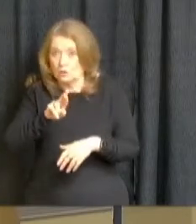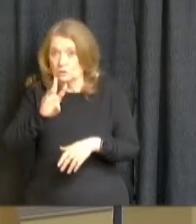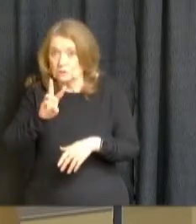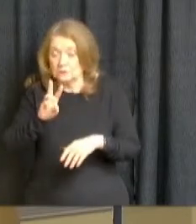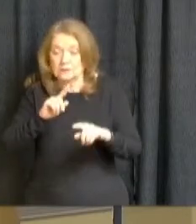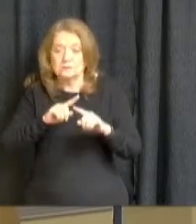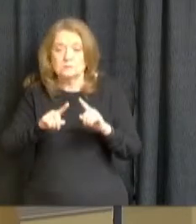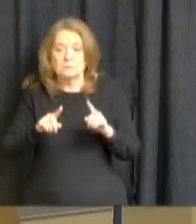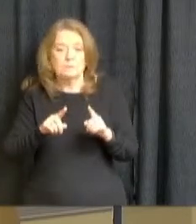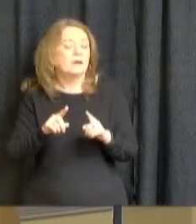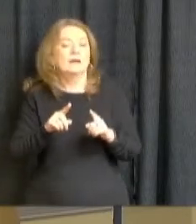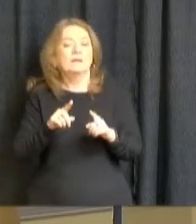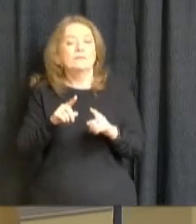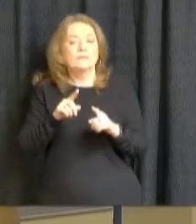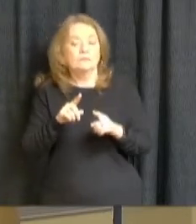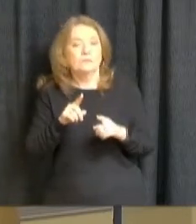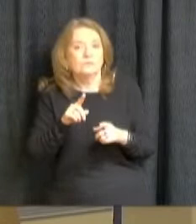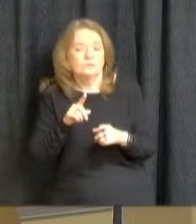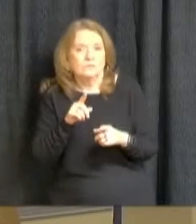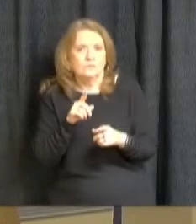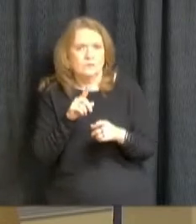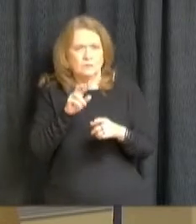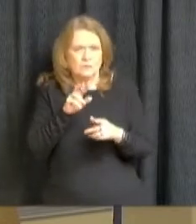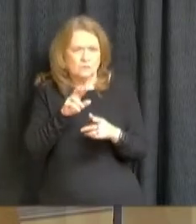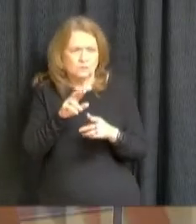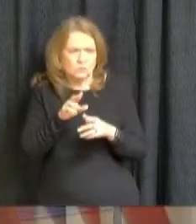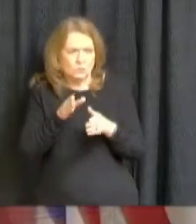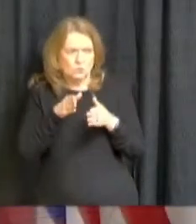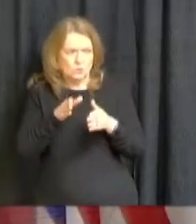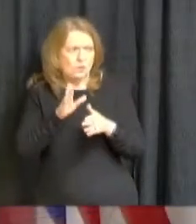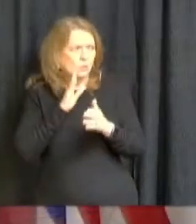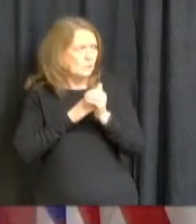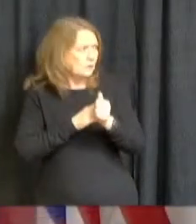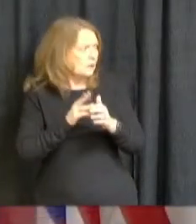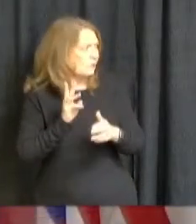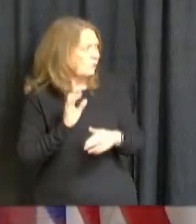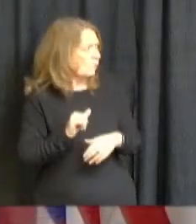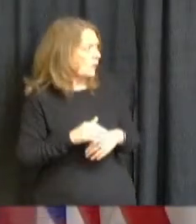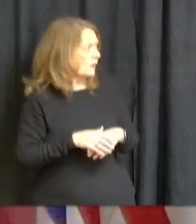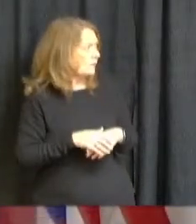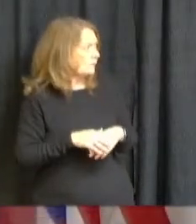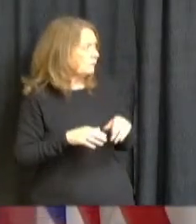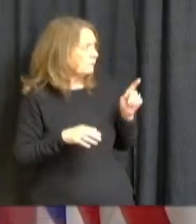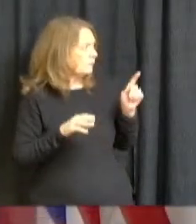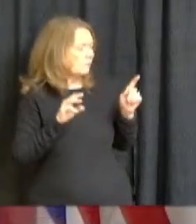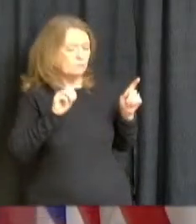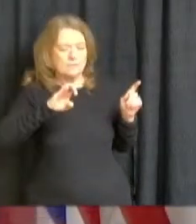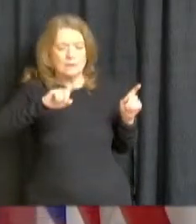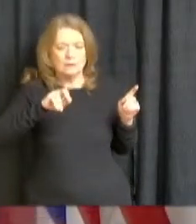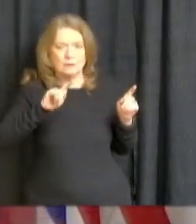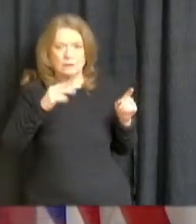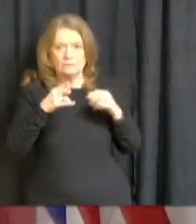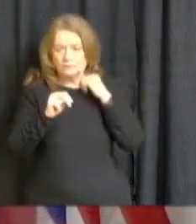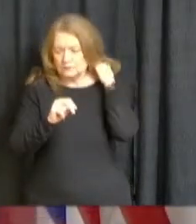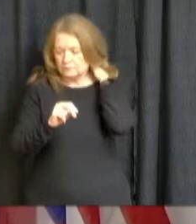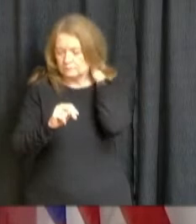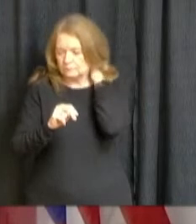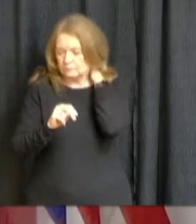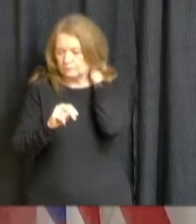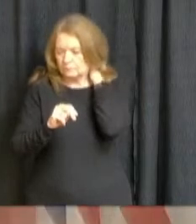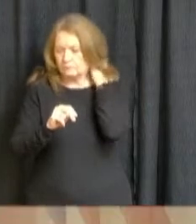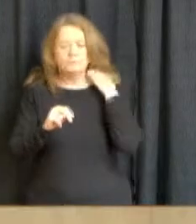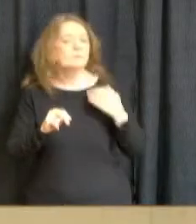road improvements will be made either way. Thank you. Councilperson McLaughlin, you're recognized. Thank you, Mayor.